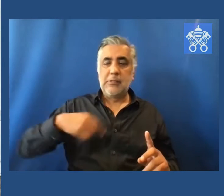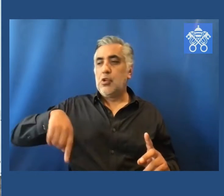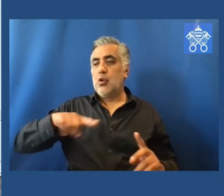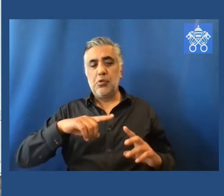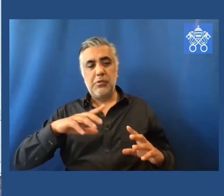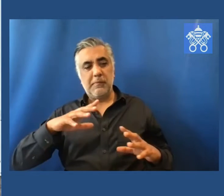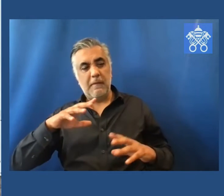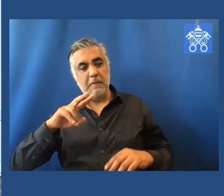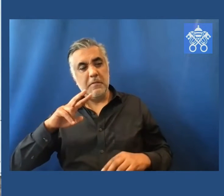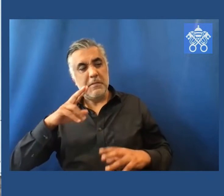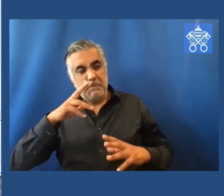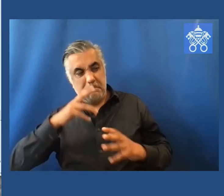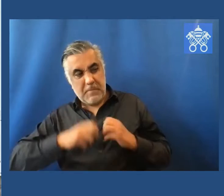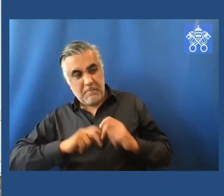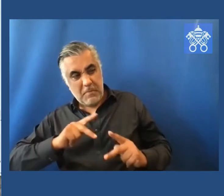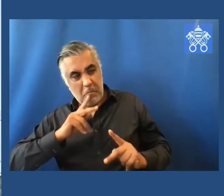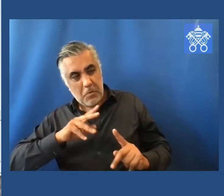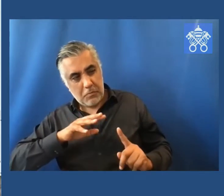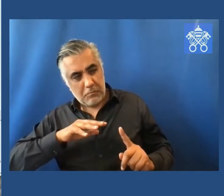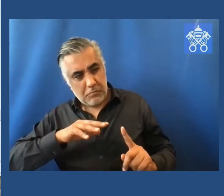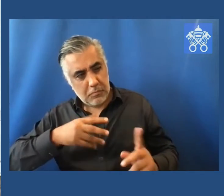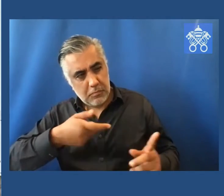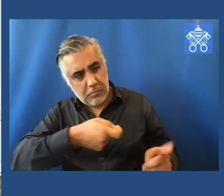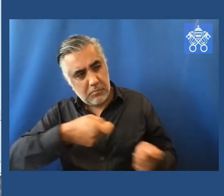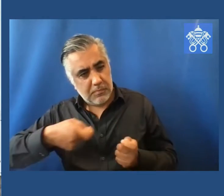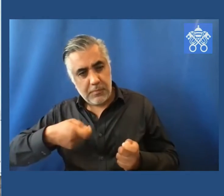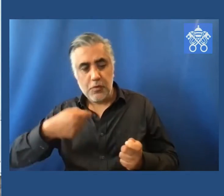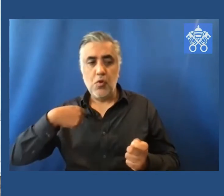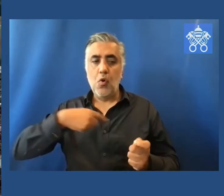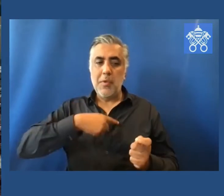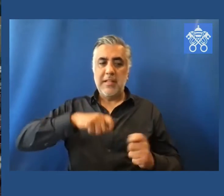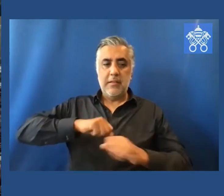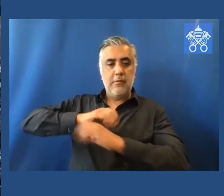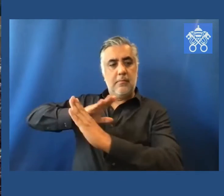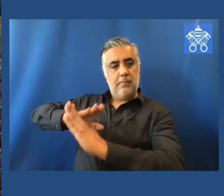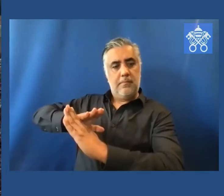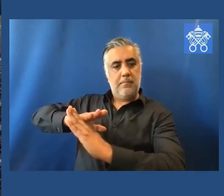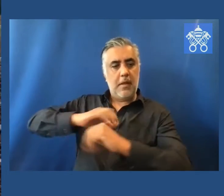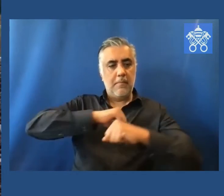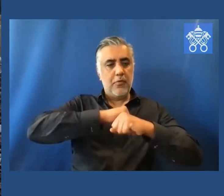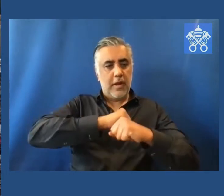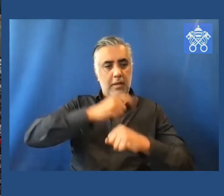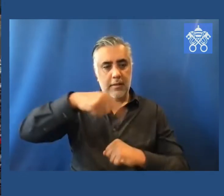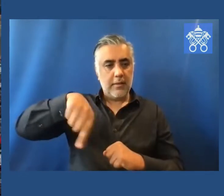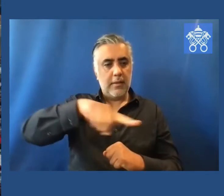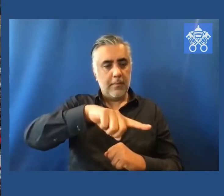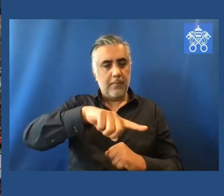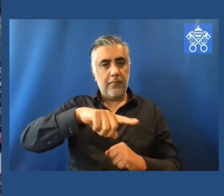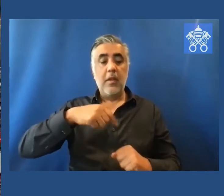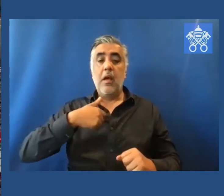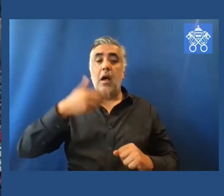will be sought out by the vultures of society. Let us protect them, please.